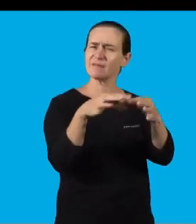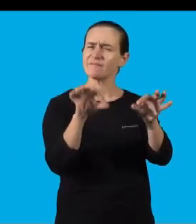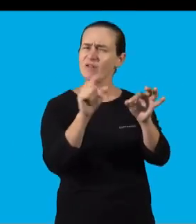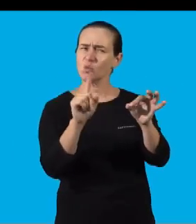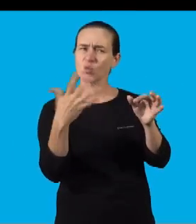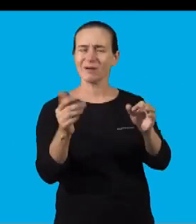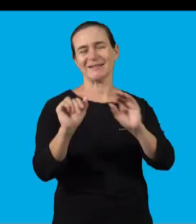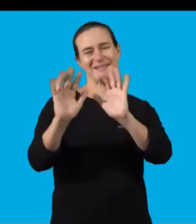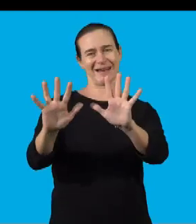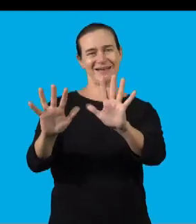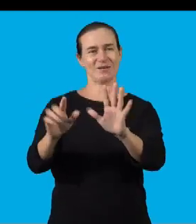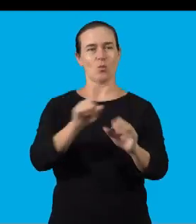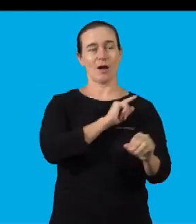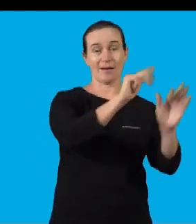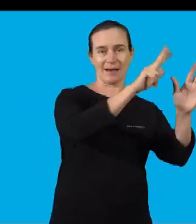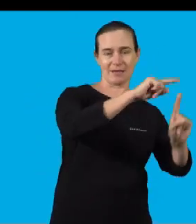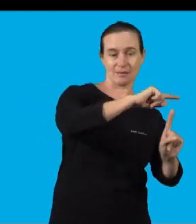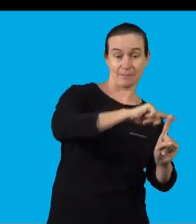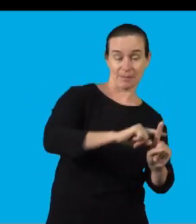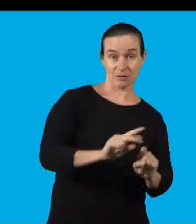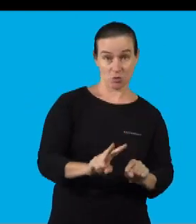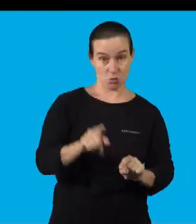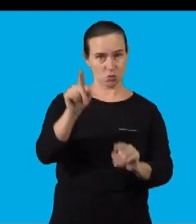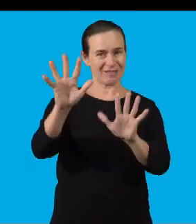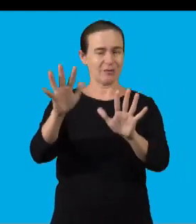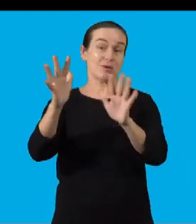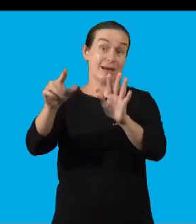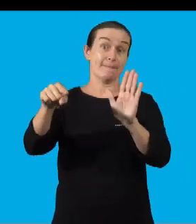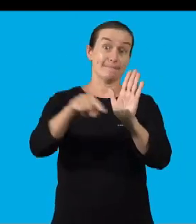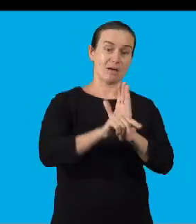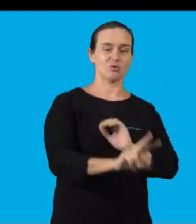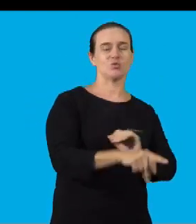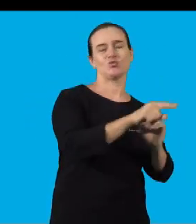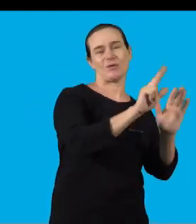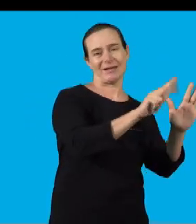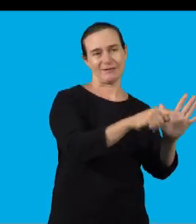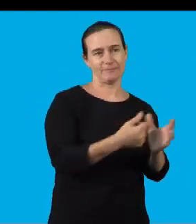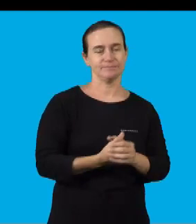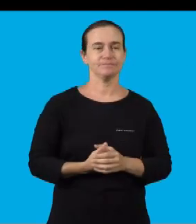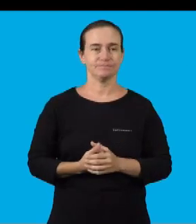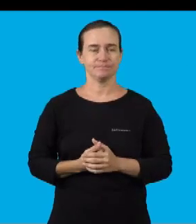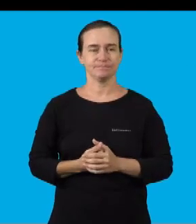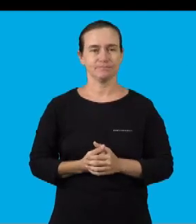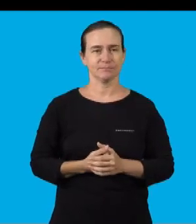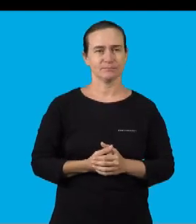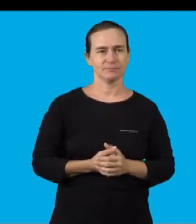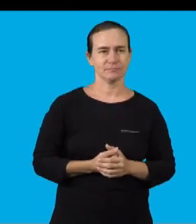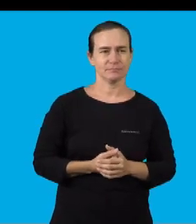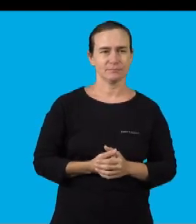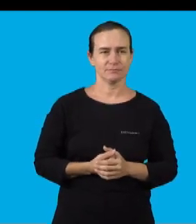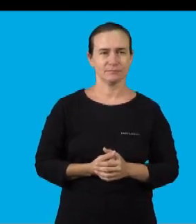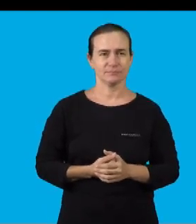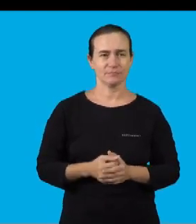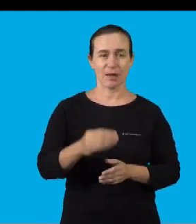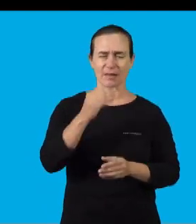that that value is going to be a 10, because 10 minus 8 would give us a 2. The next value there, it